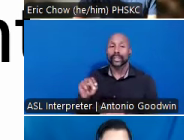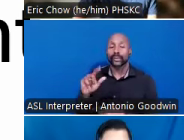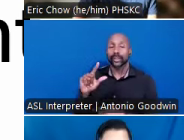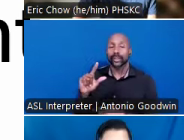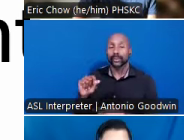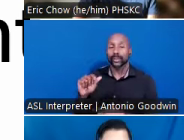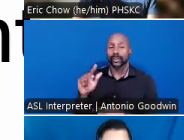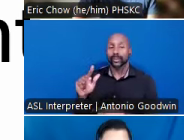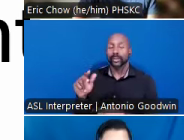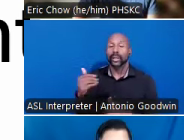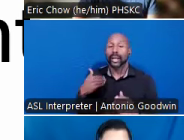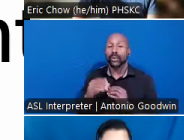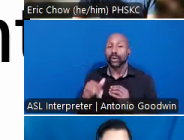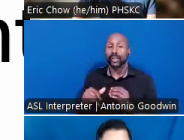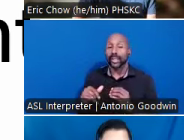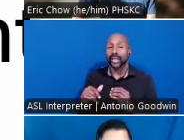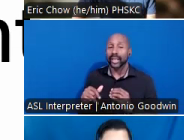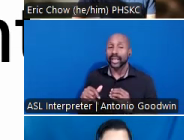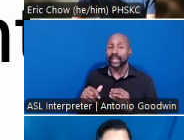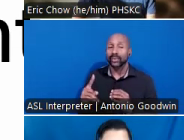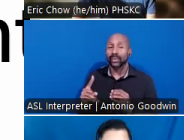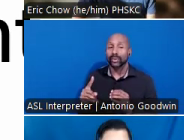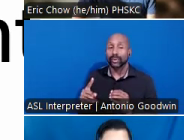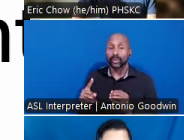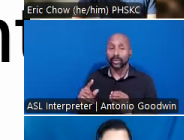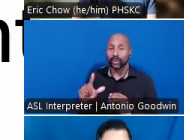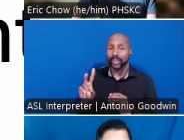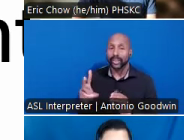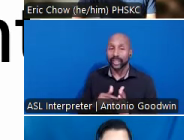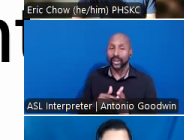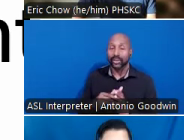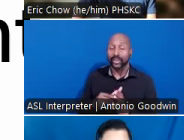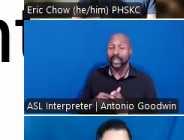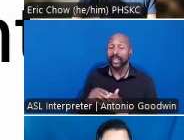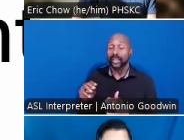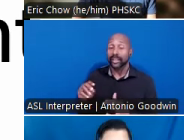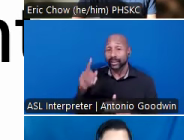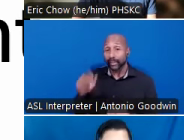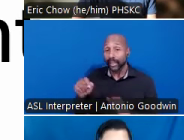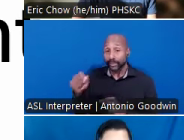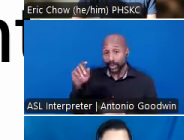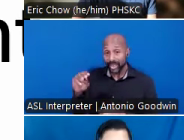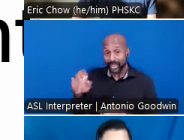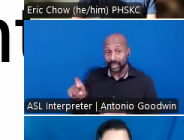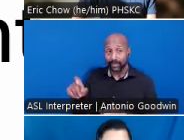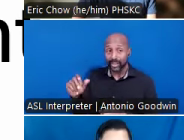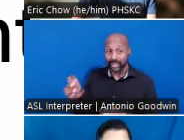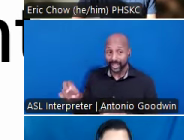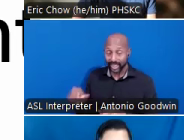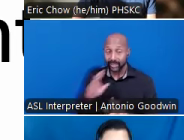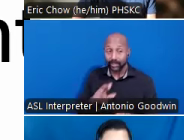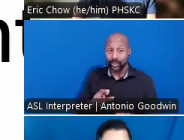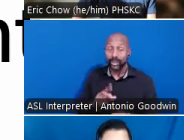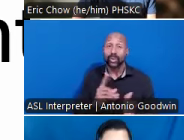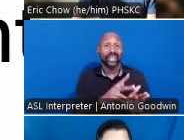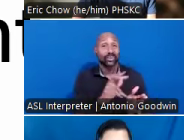suspected Mpox cases that were reported with 1,300 deaths. And this is a huge issue in the country, and they've been working to try